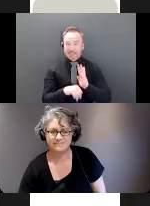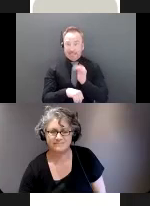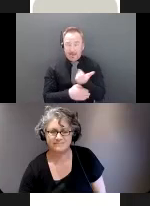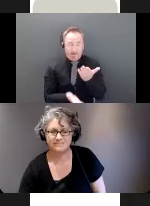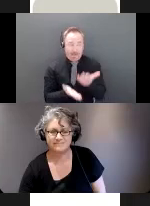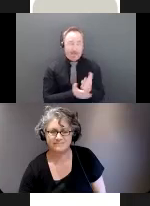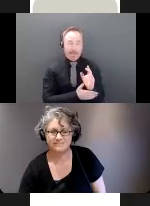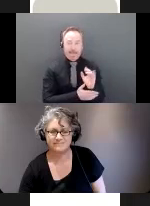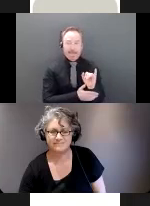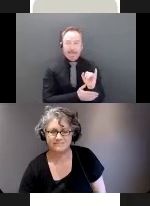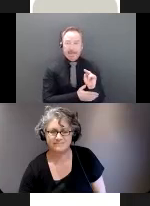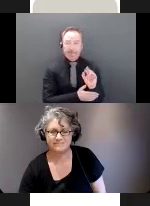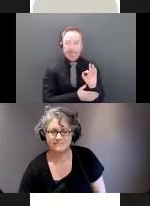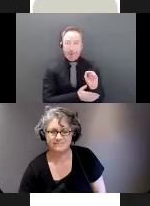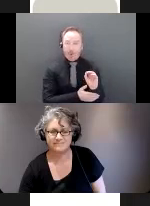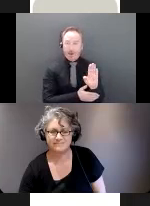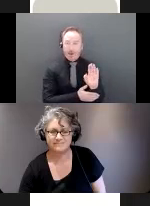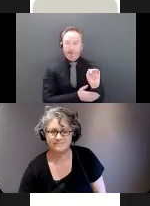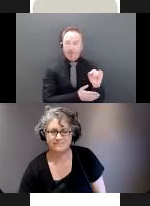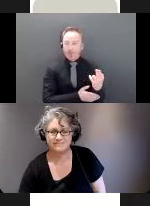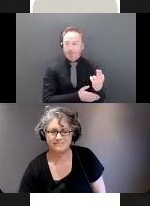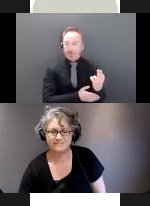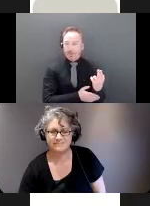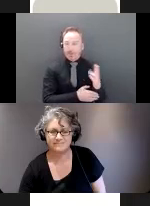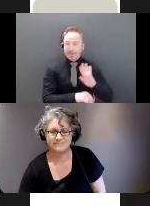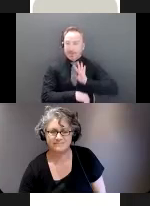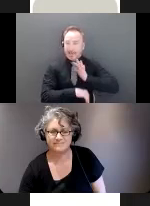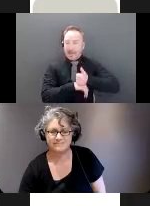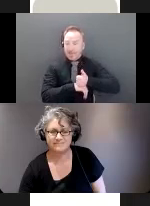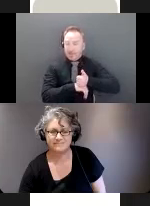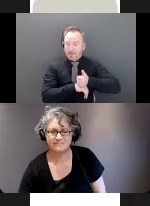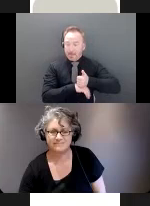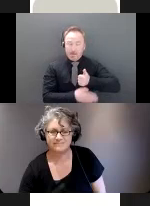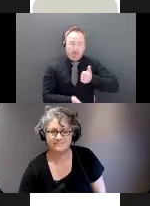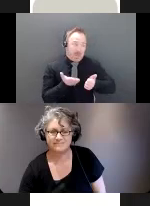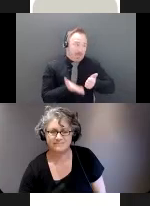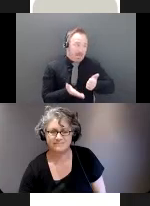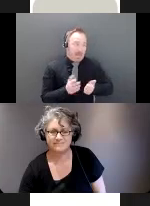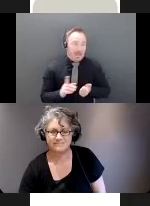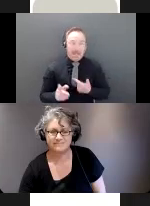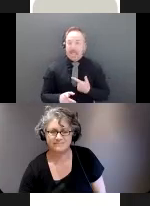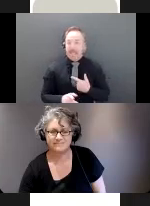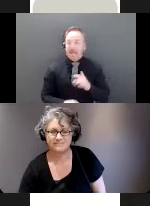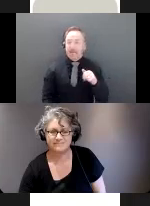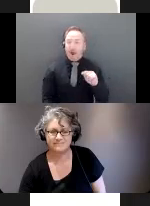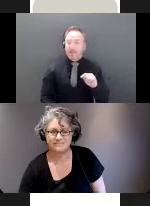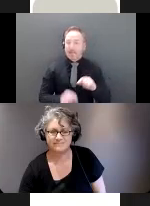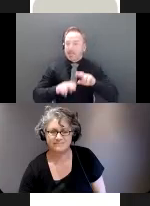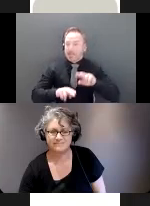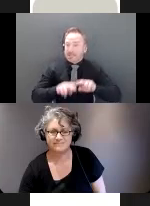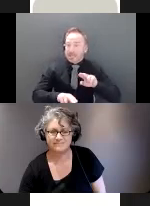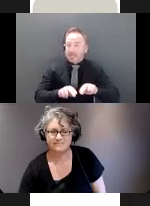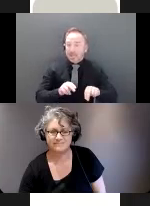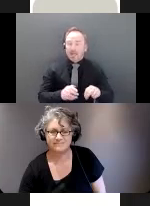booth in a apartment building where they have a lot of